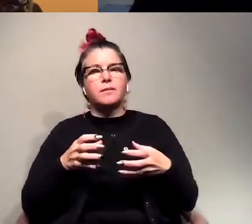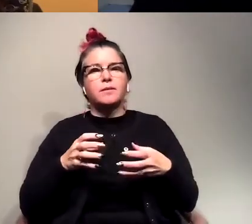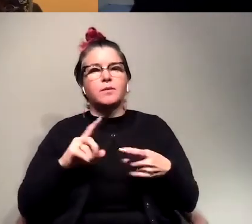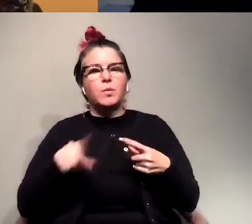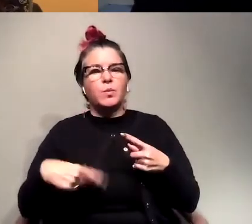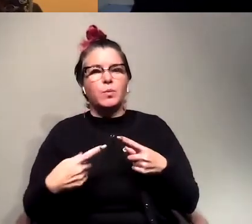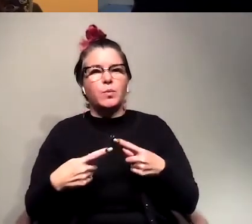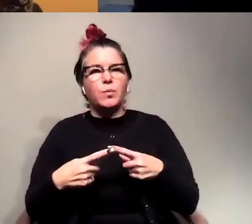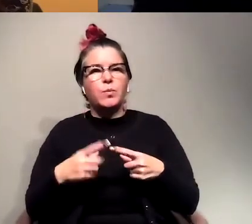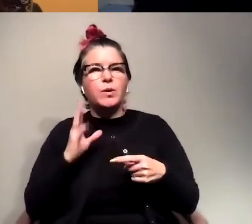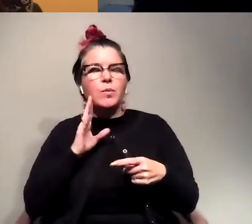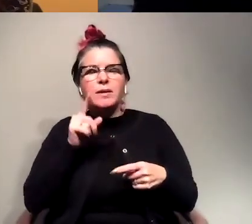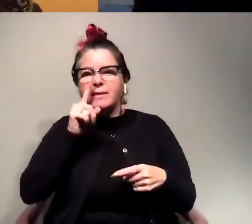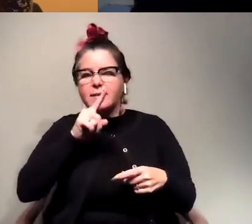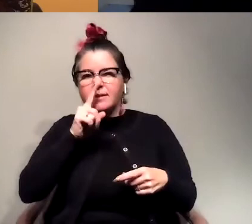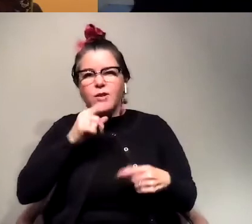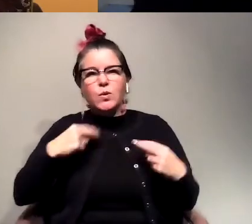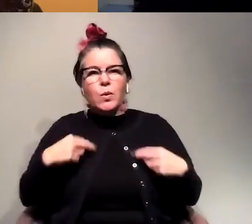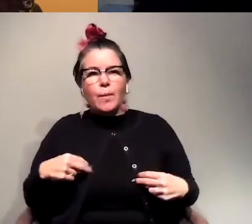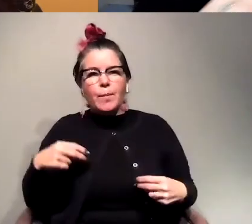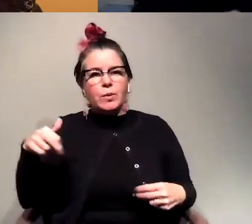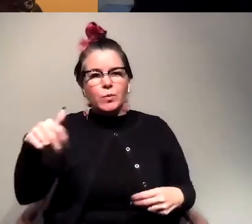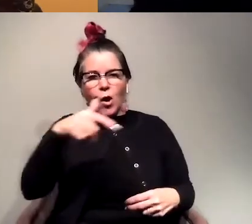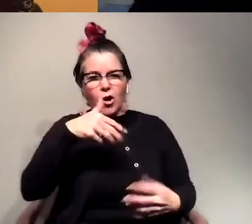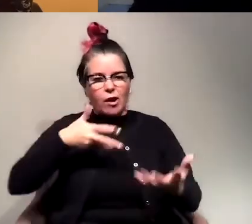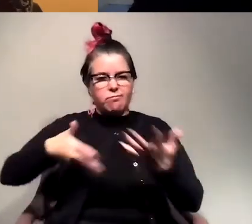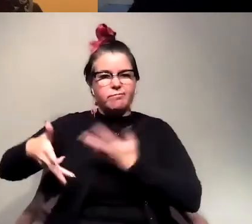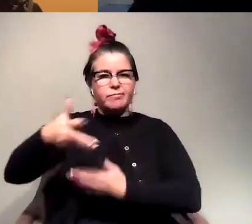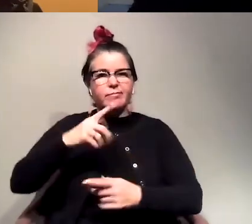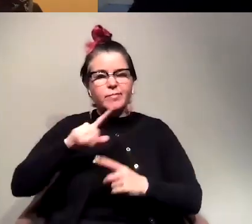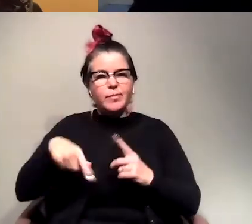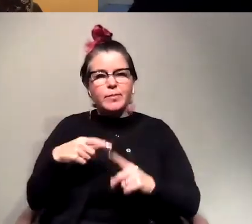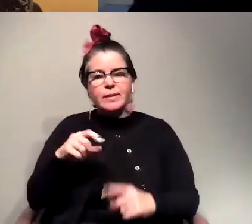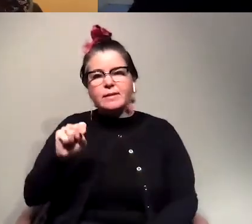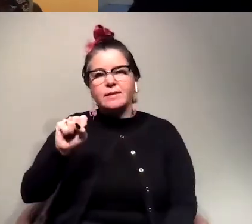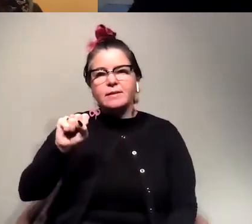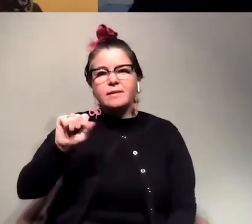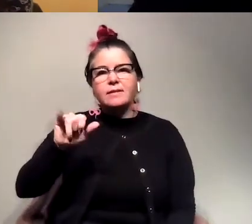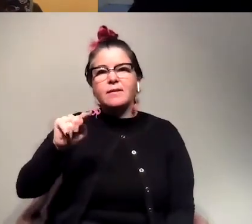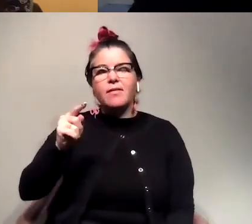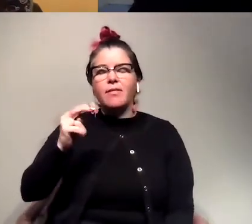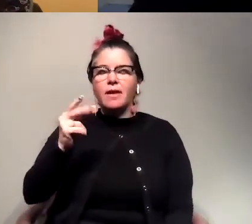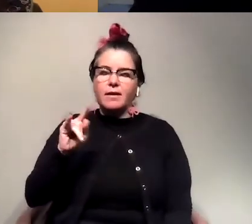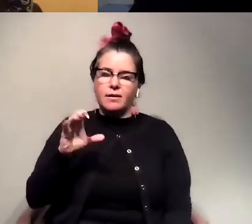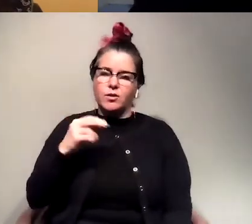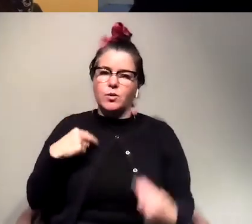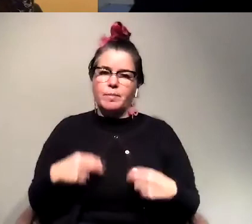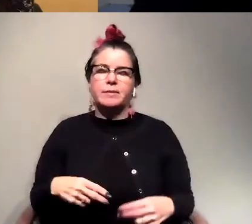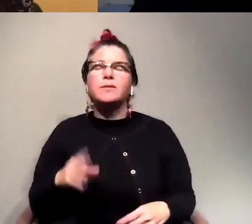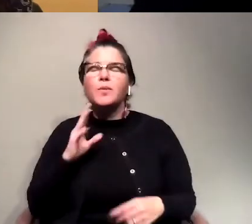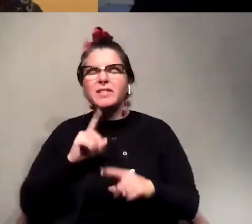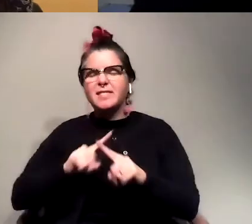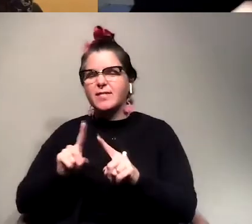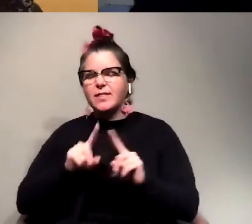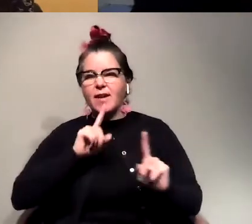of synthetic humans walking around among us? You'll get different answers to that question depending on who